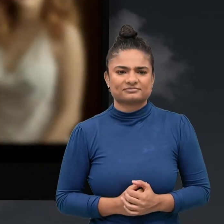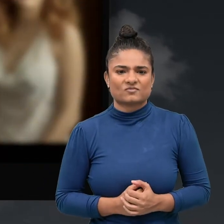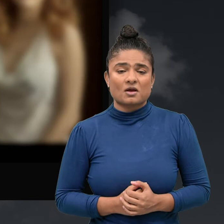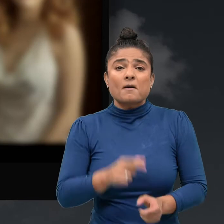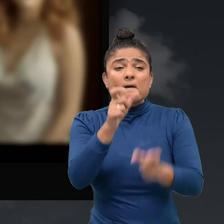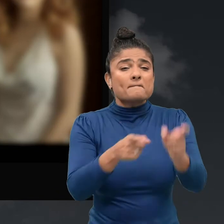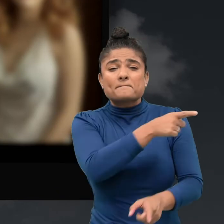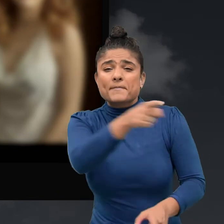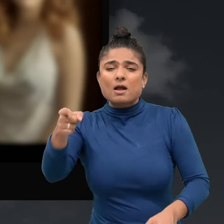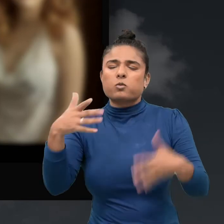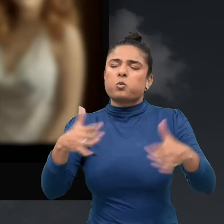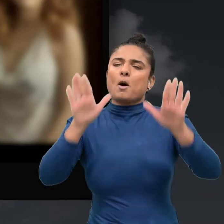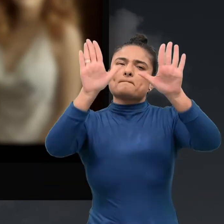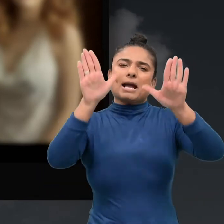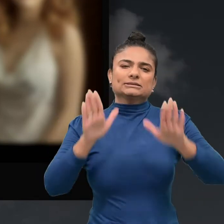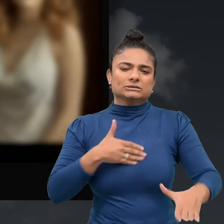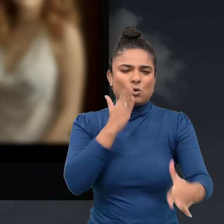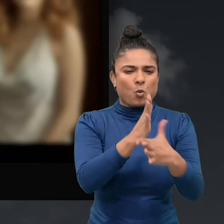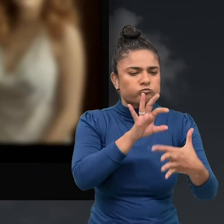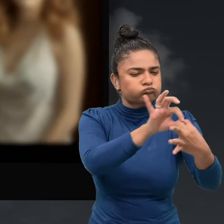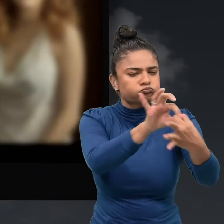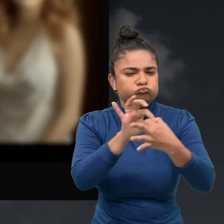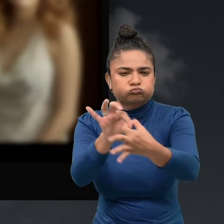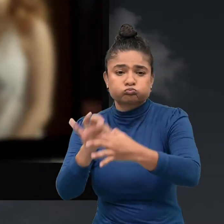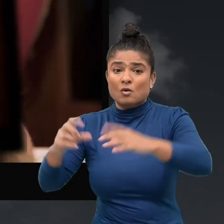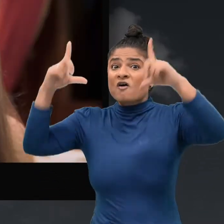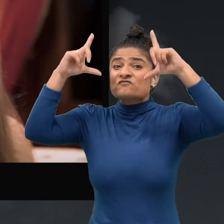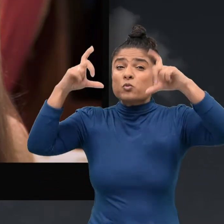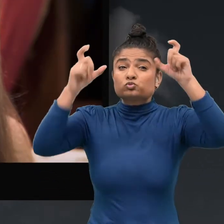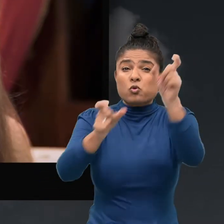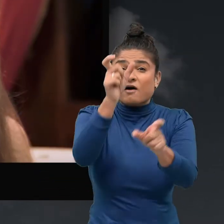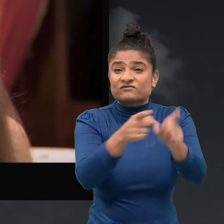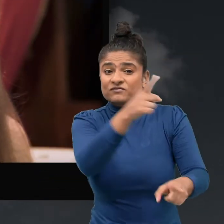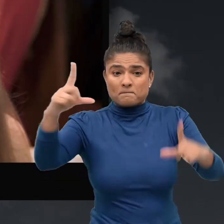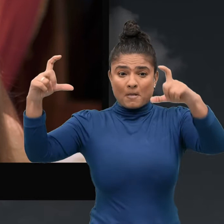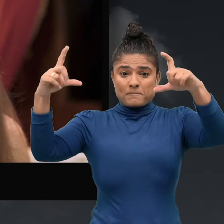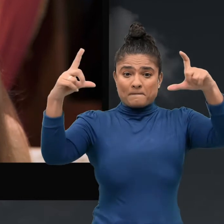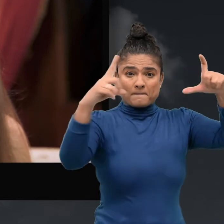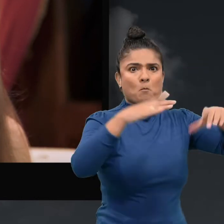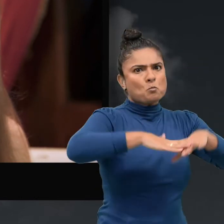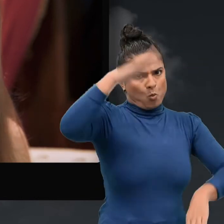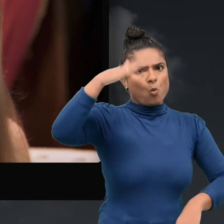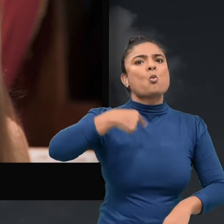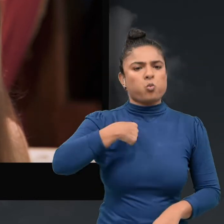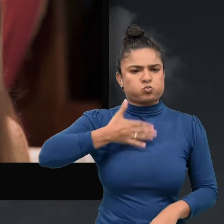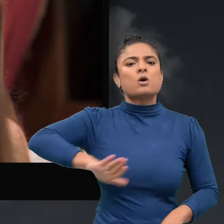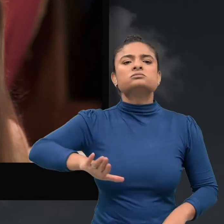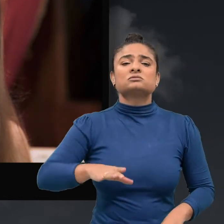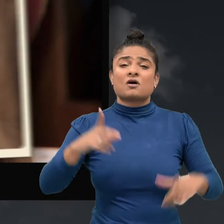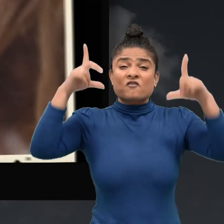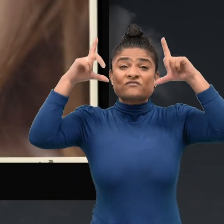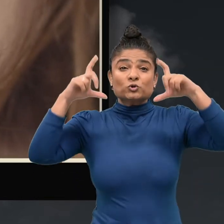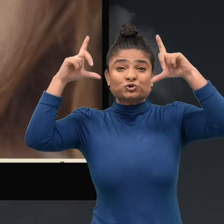my career. I work with amazing people. I work with photographers